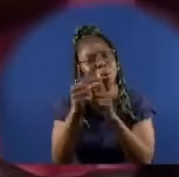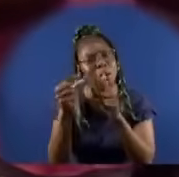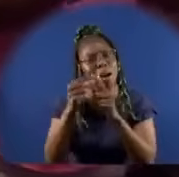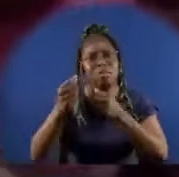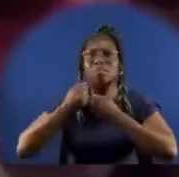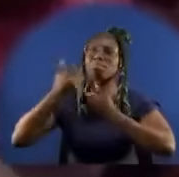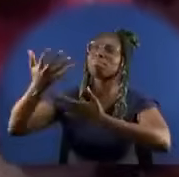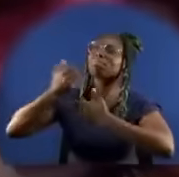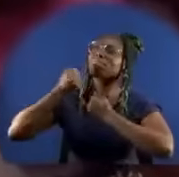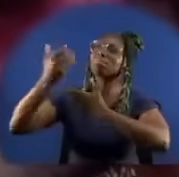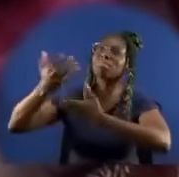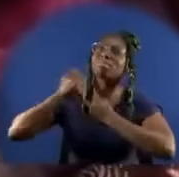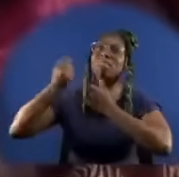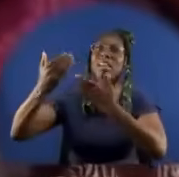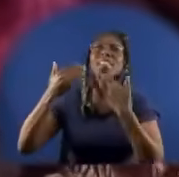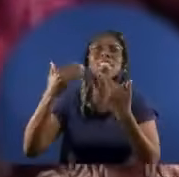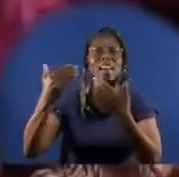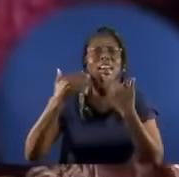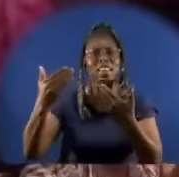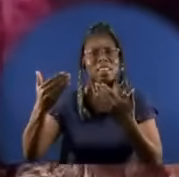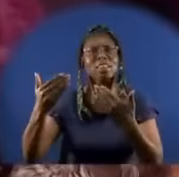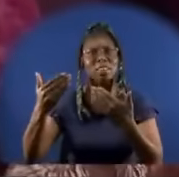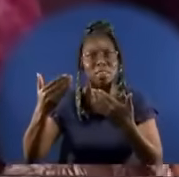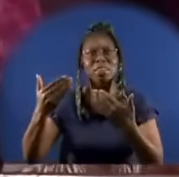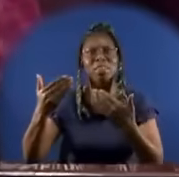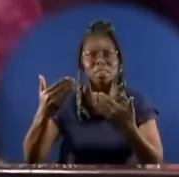the word.